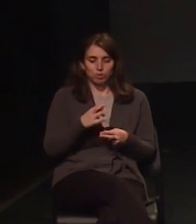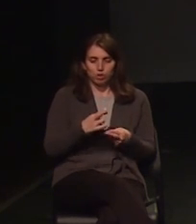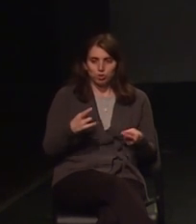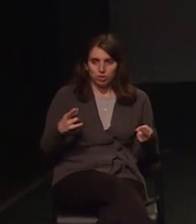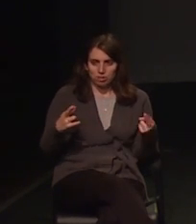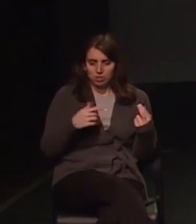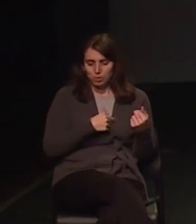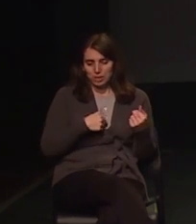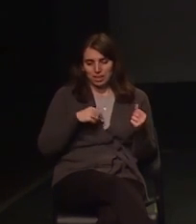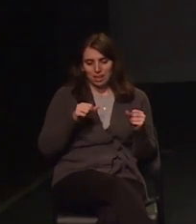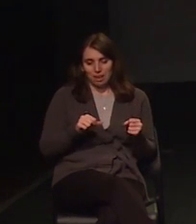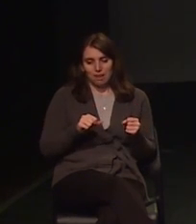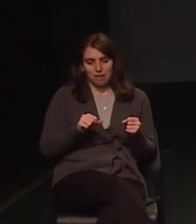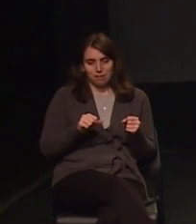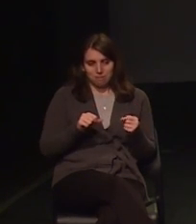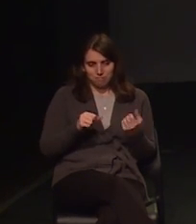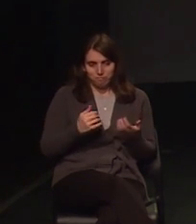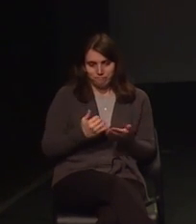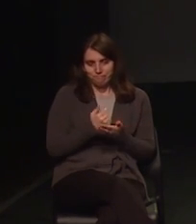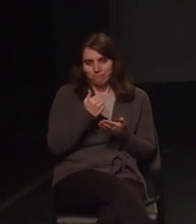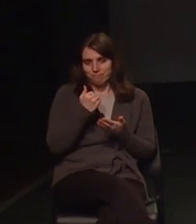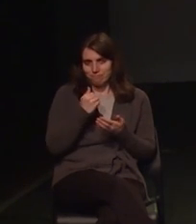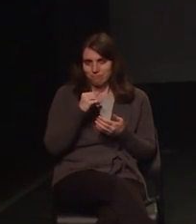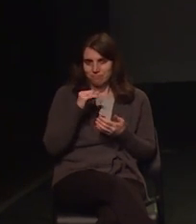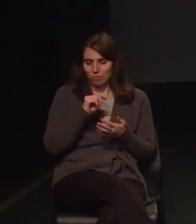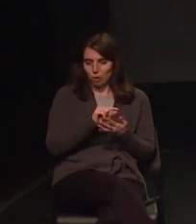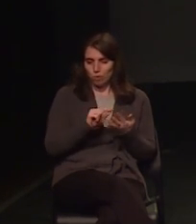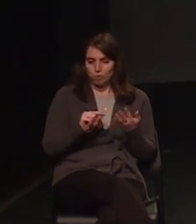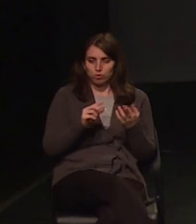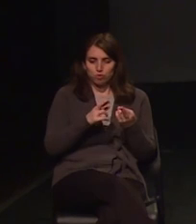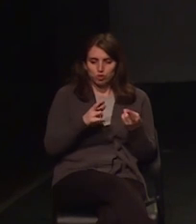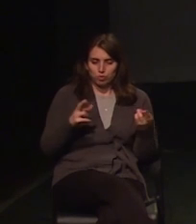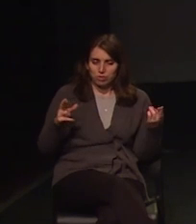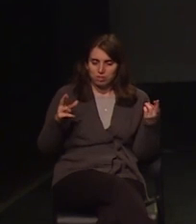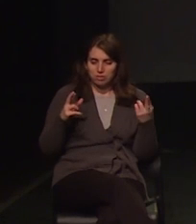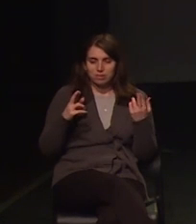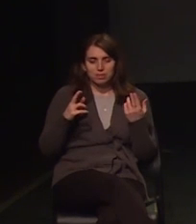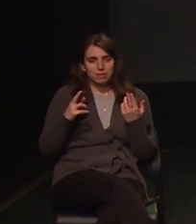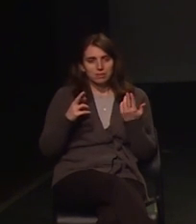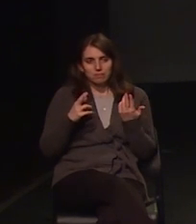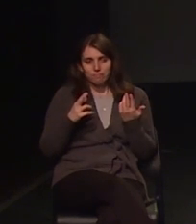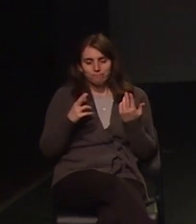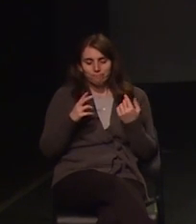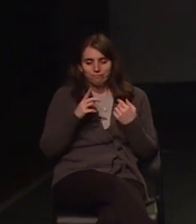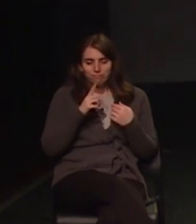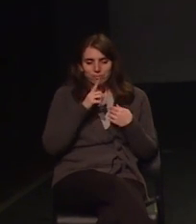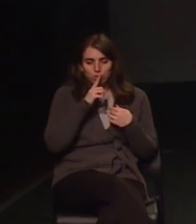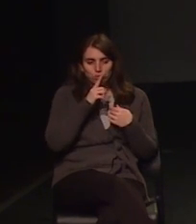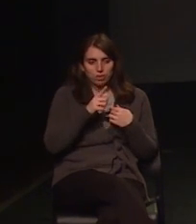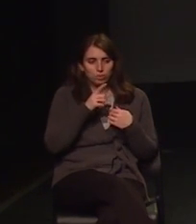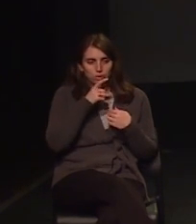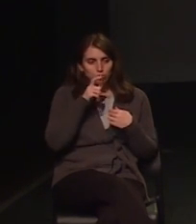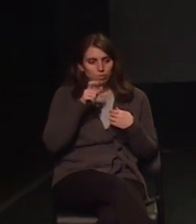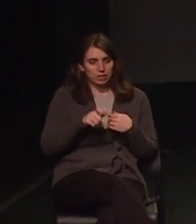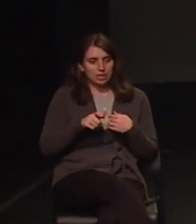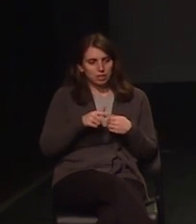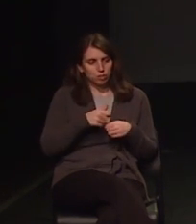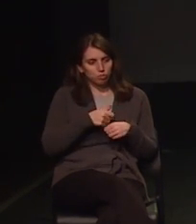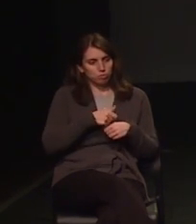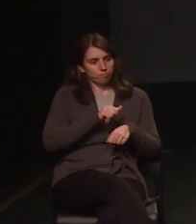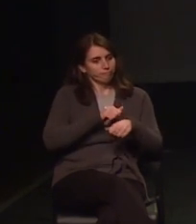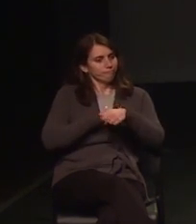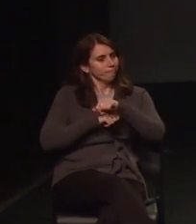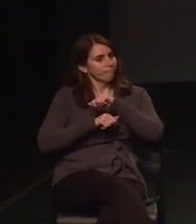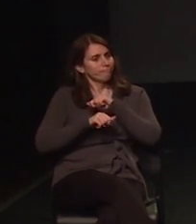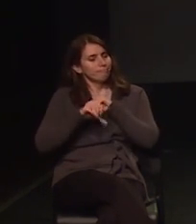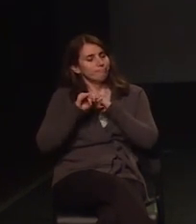can obtain those resources and we don't have to take on that line of endeavor on our own.